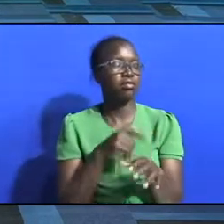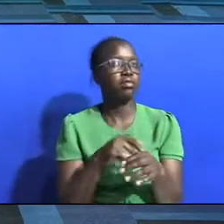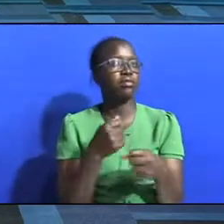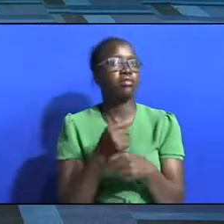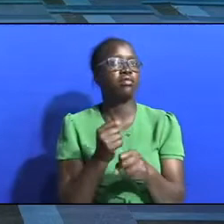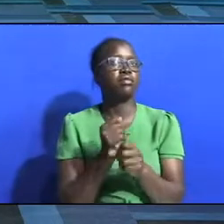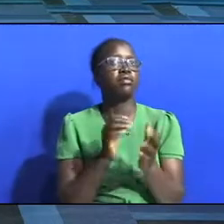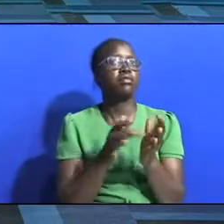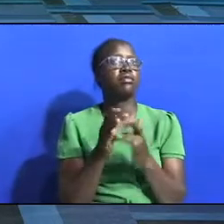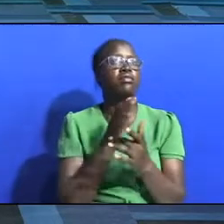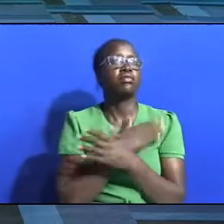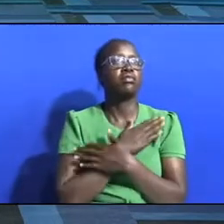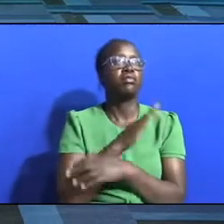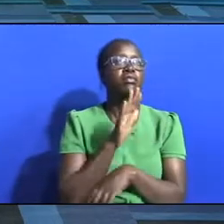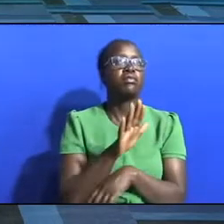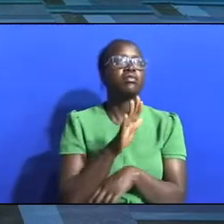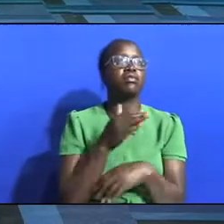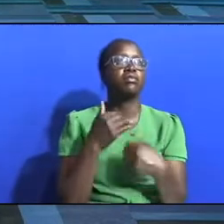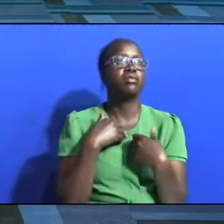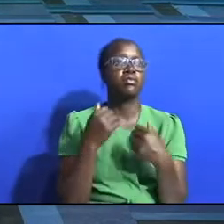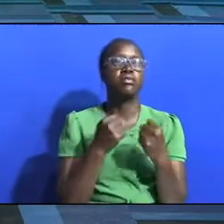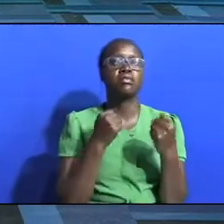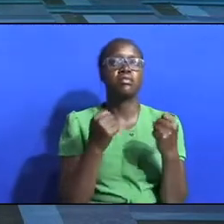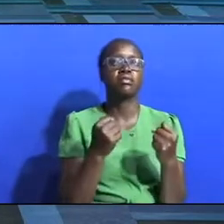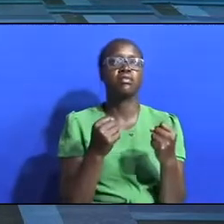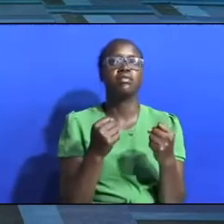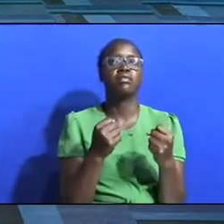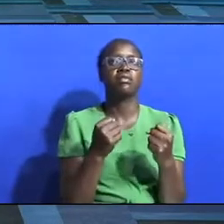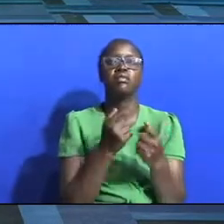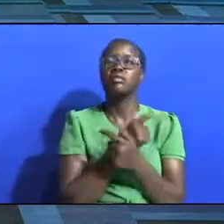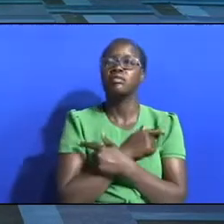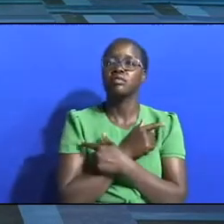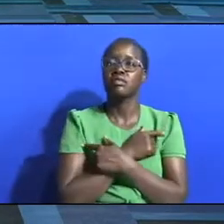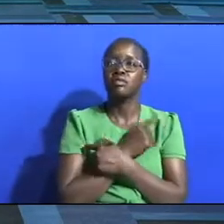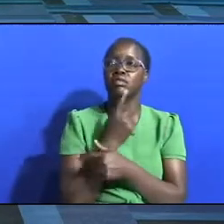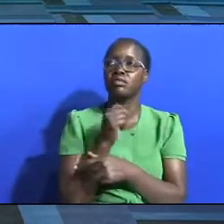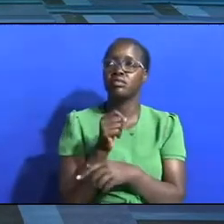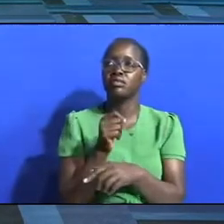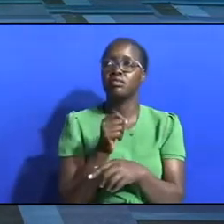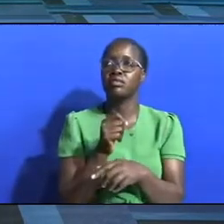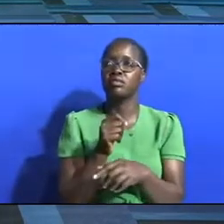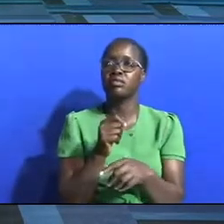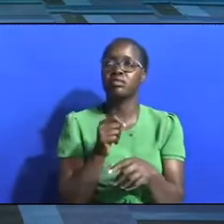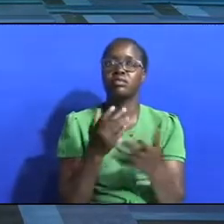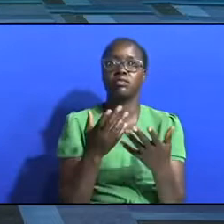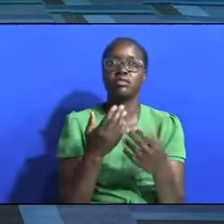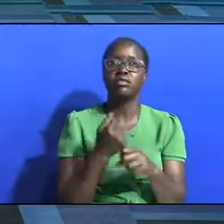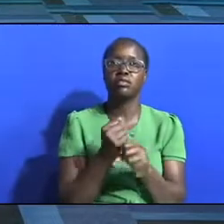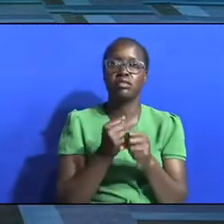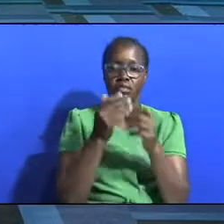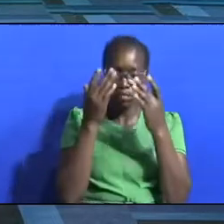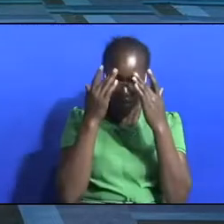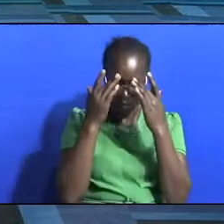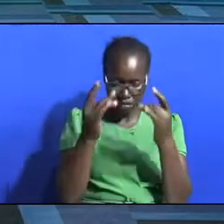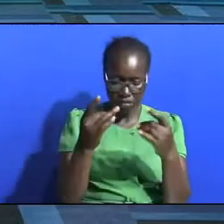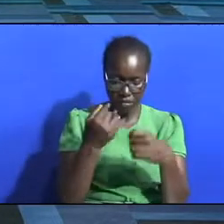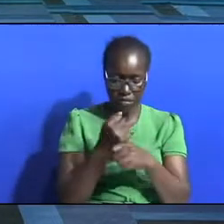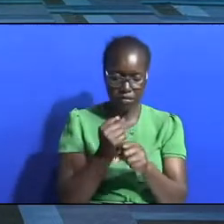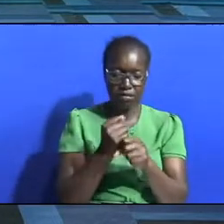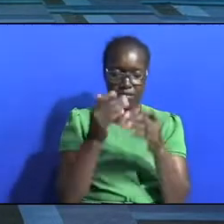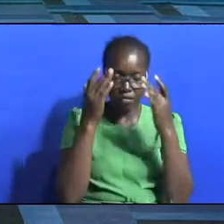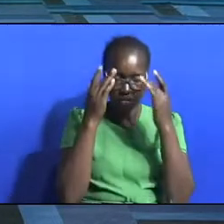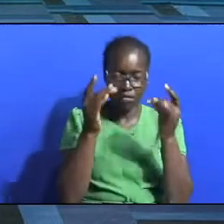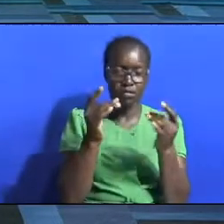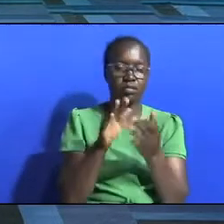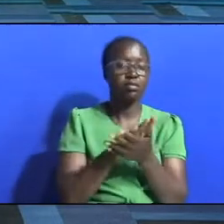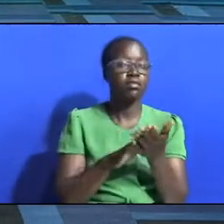make Jesus your friend, you have power and you have love. So when you make your decisions, you make your